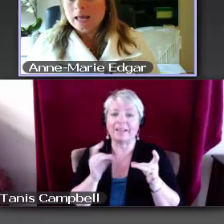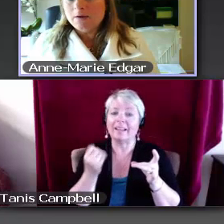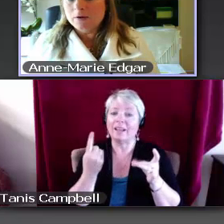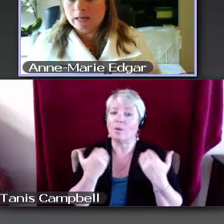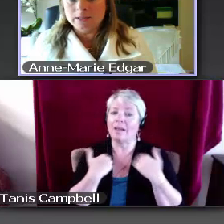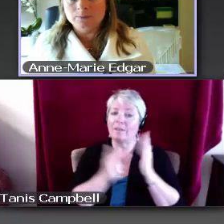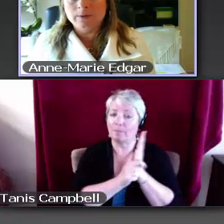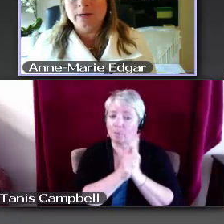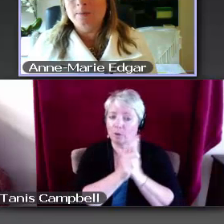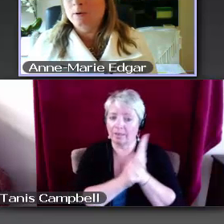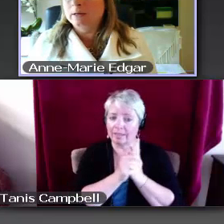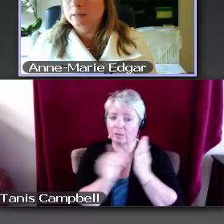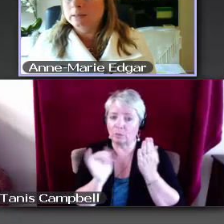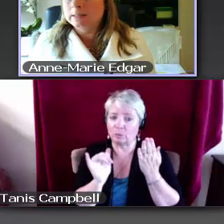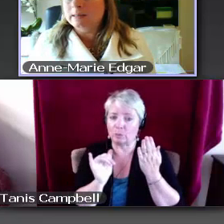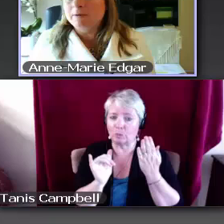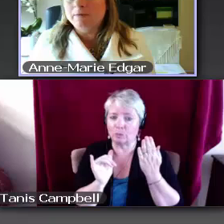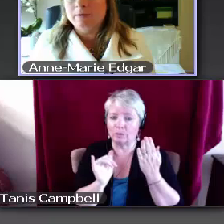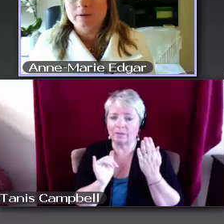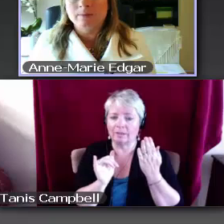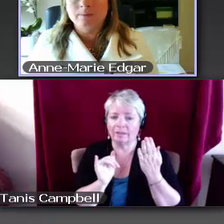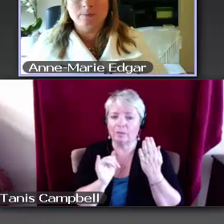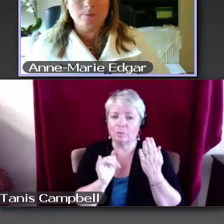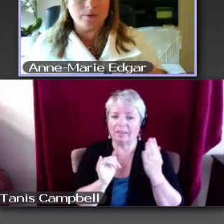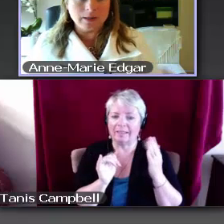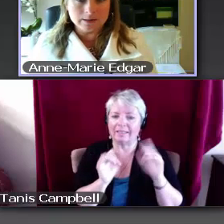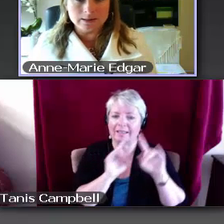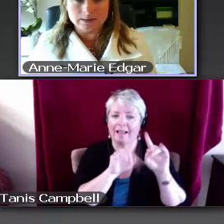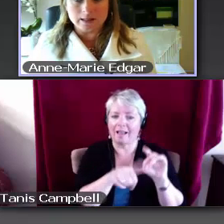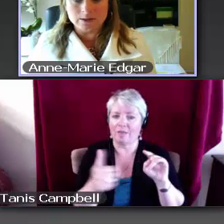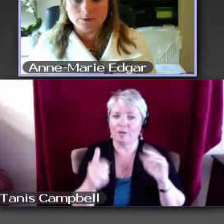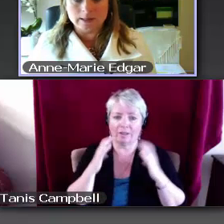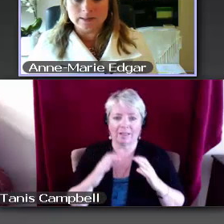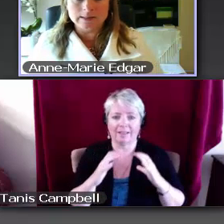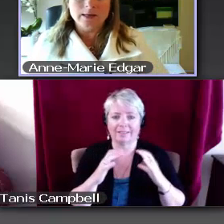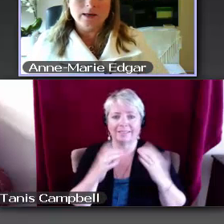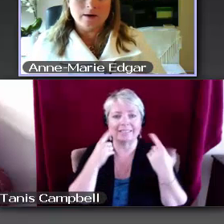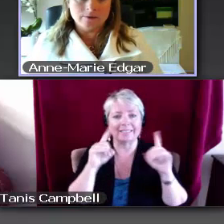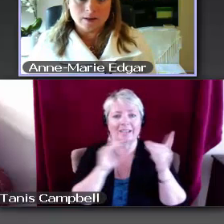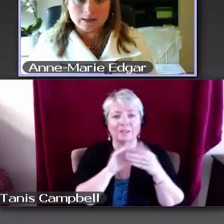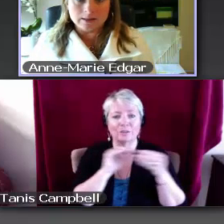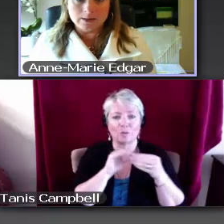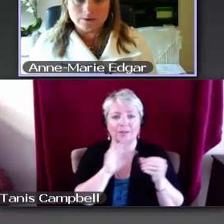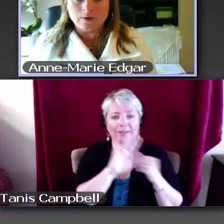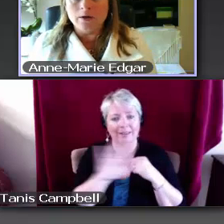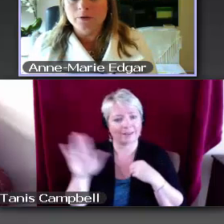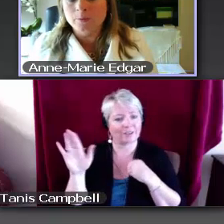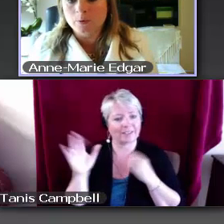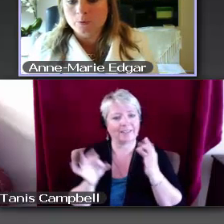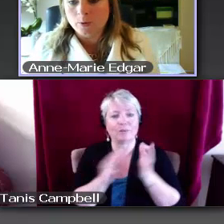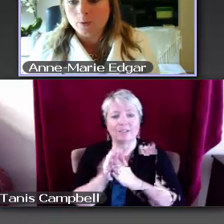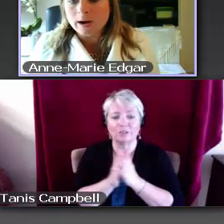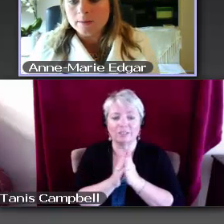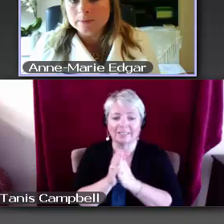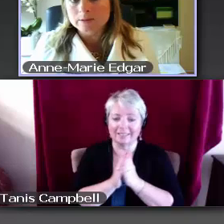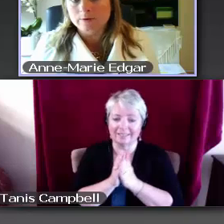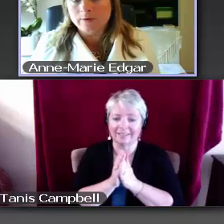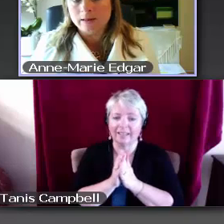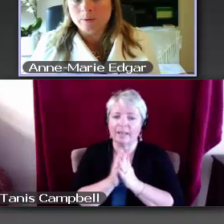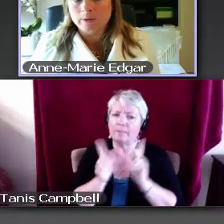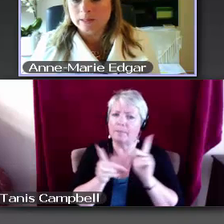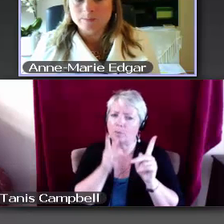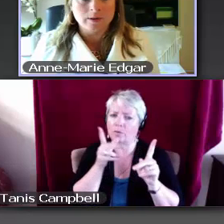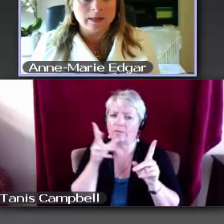well. If you'd like to read up on some of the neat success stories of clients who have gone through both programs,